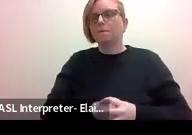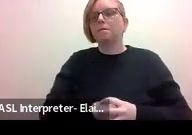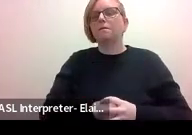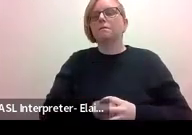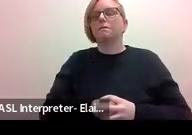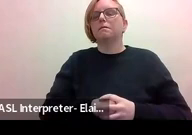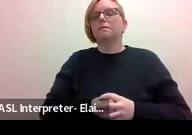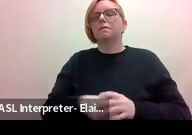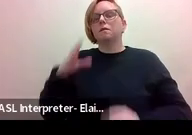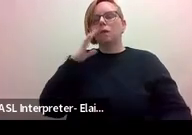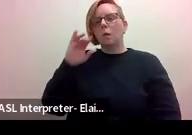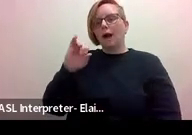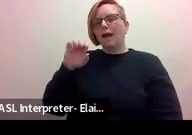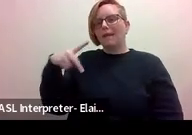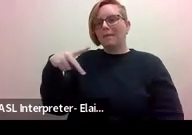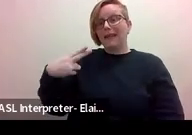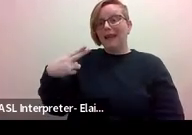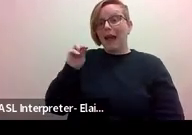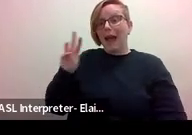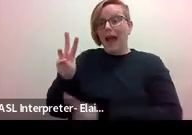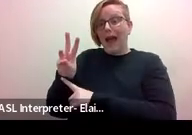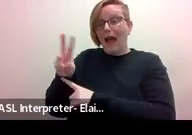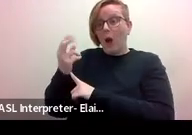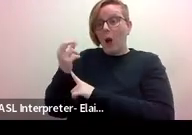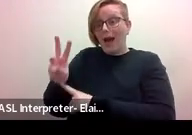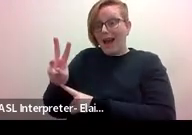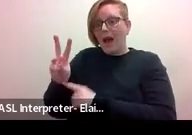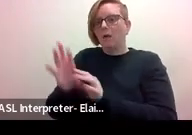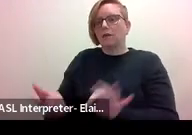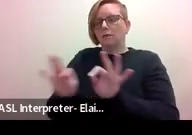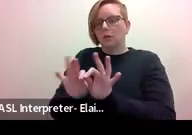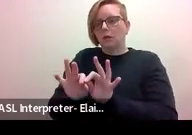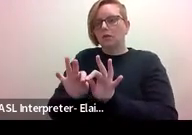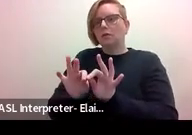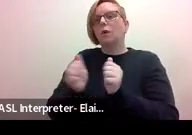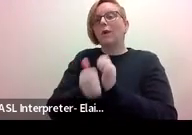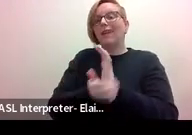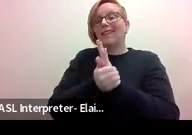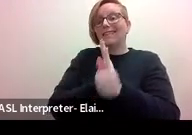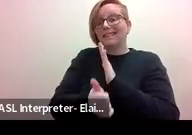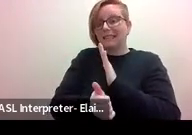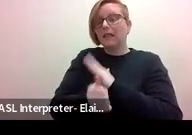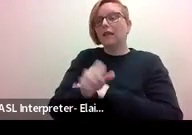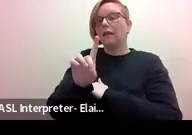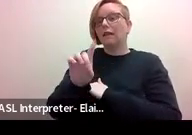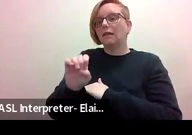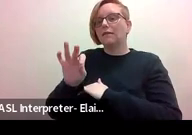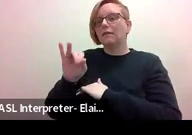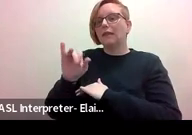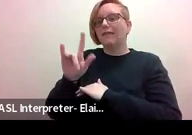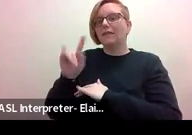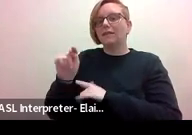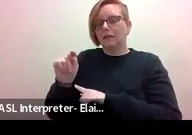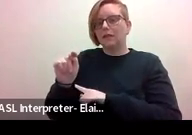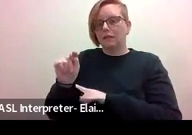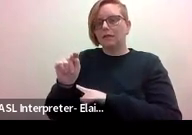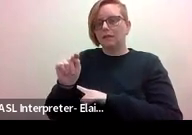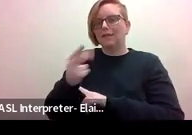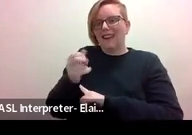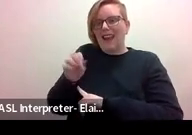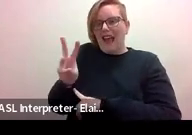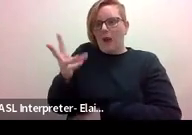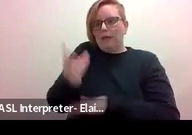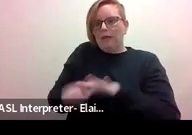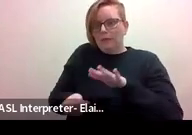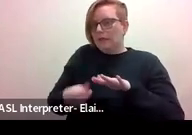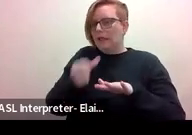it incorporates that how statement with the skill deficits, and we're not seeing that consistently. Goals were not measurable because